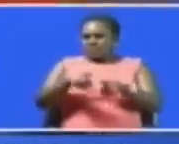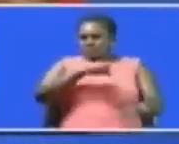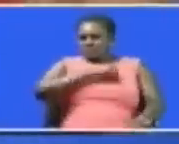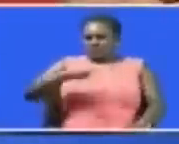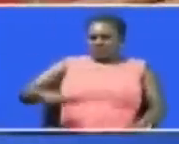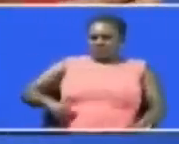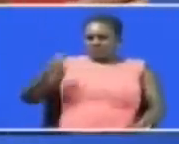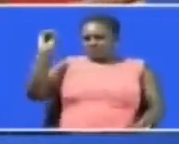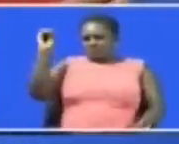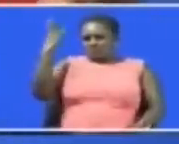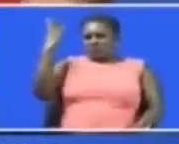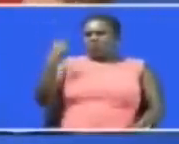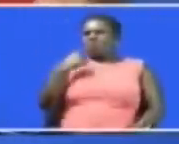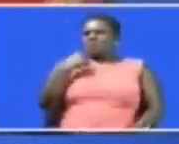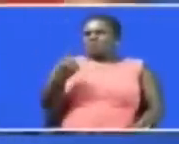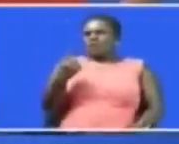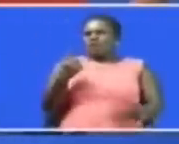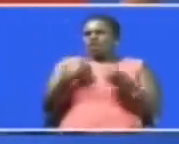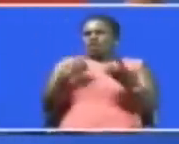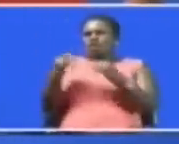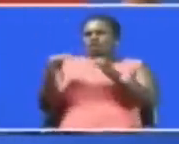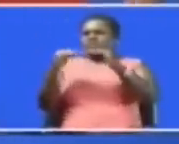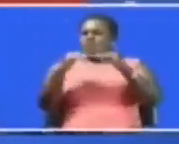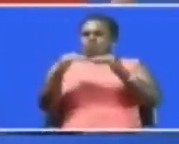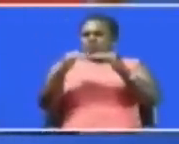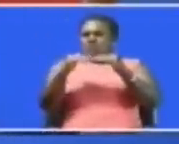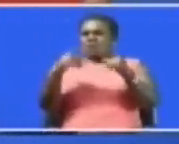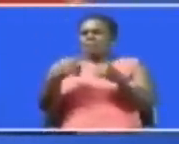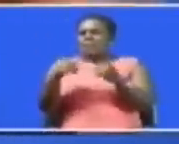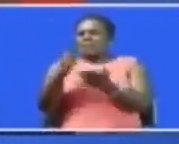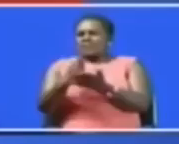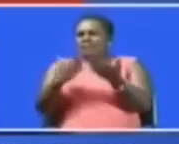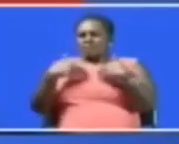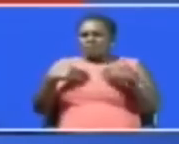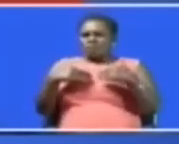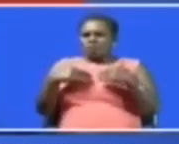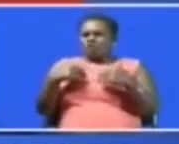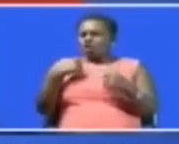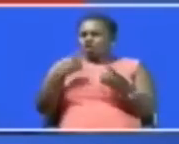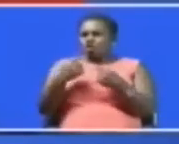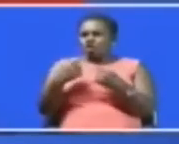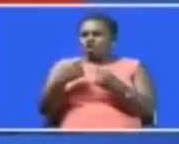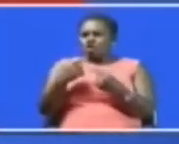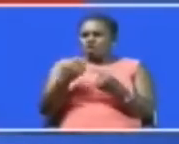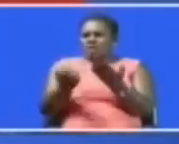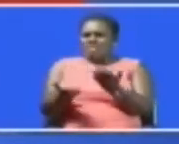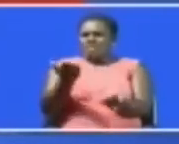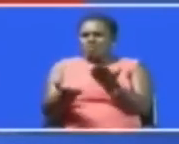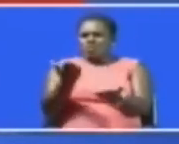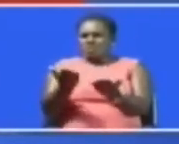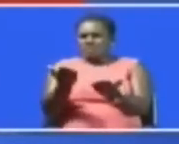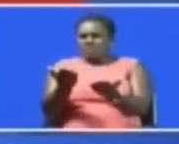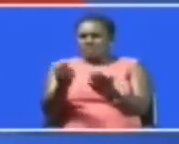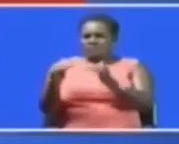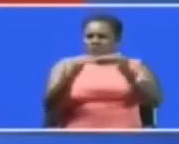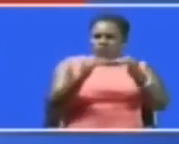is talking, and I can see he's leaning to that side, where they talk about equality, but there are people who talk about equity. So we must balance